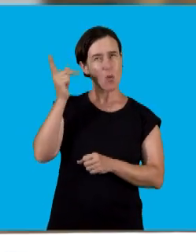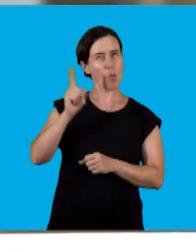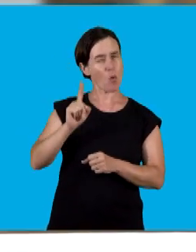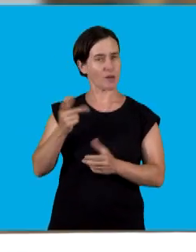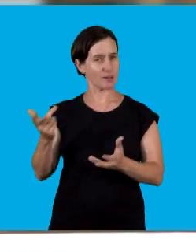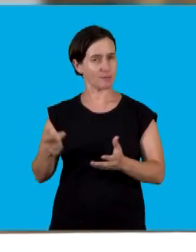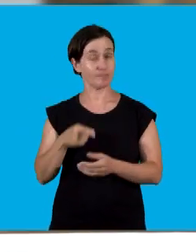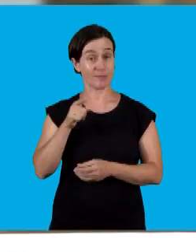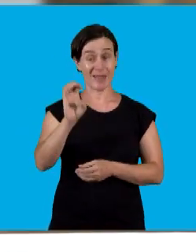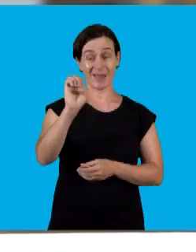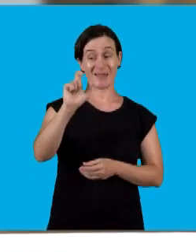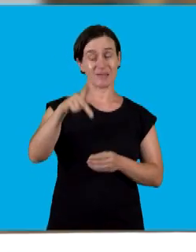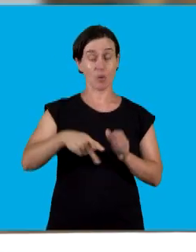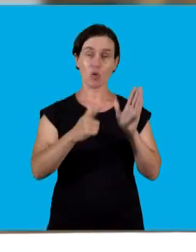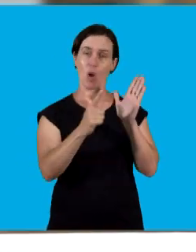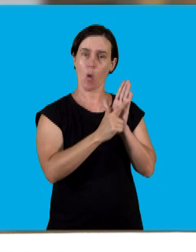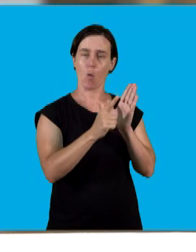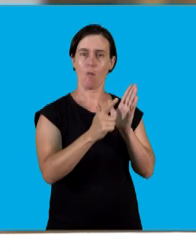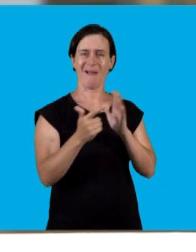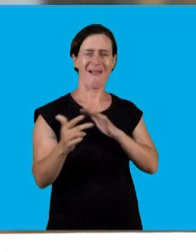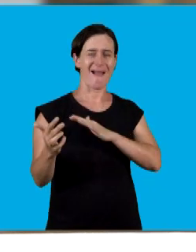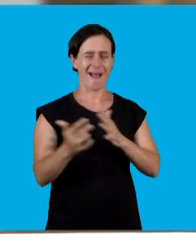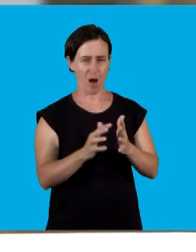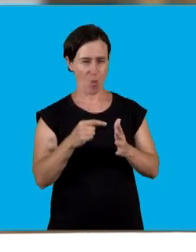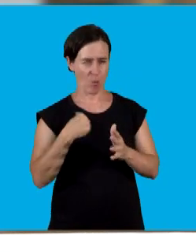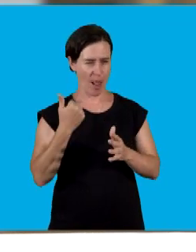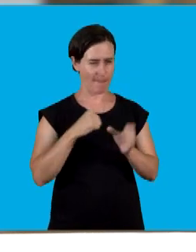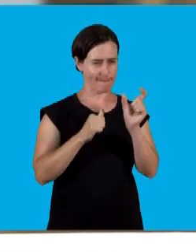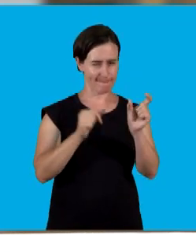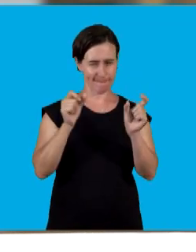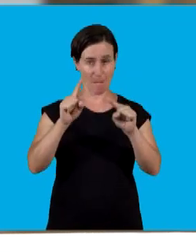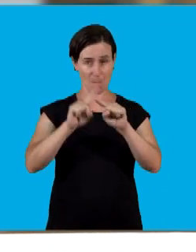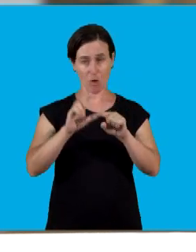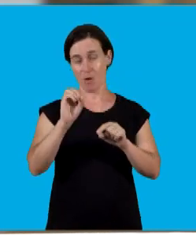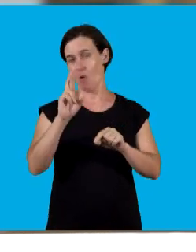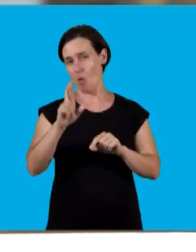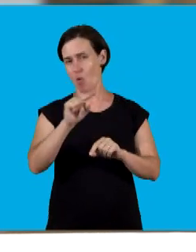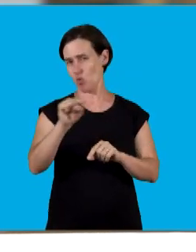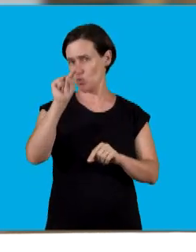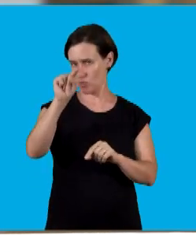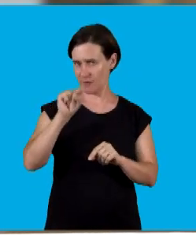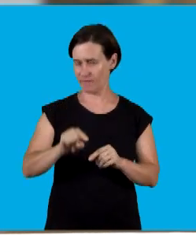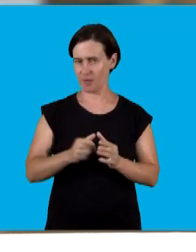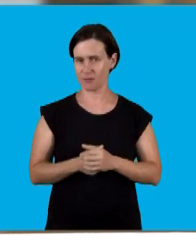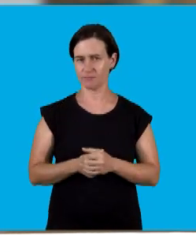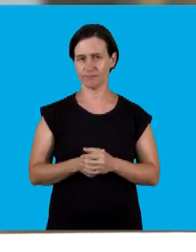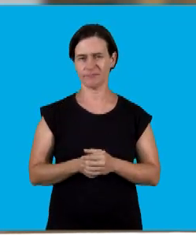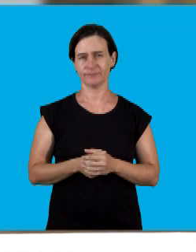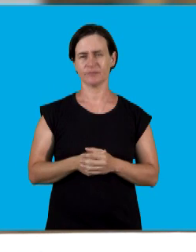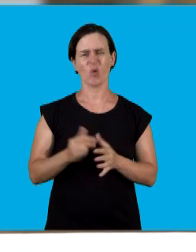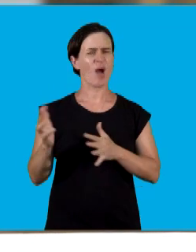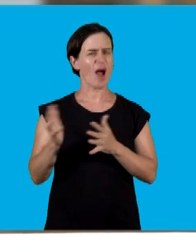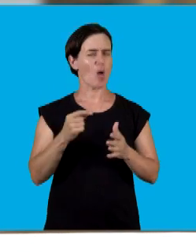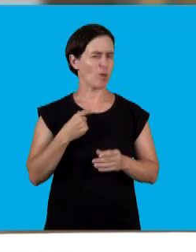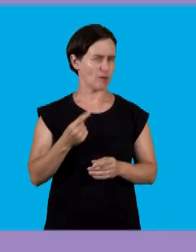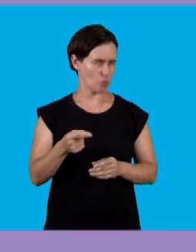that is our exponent laws and how we multiply and divide polynomials. So let's see how we can work with